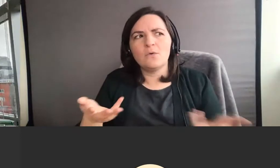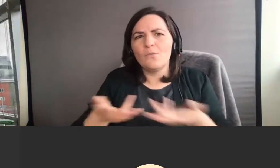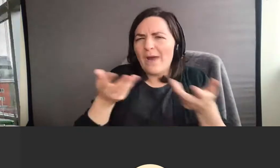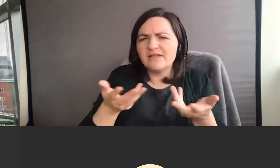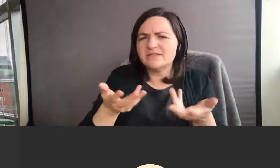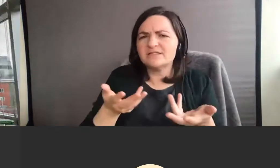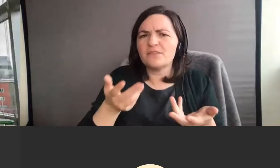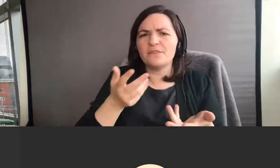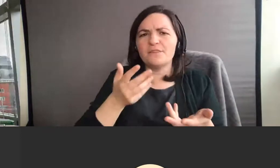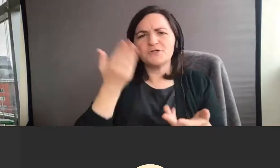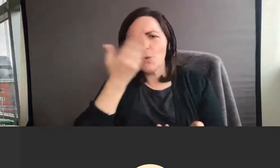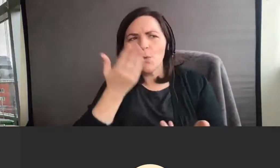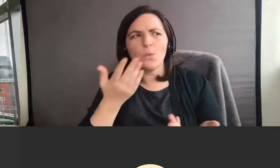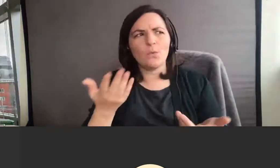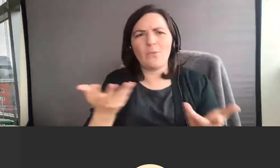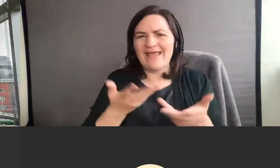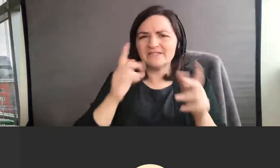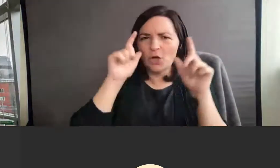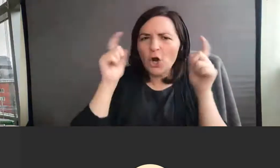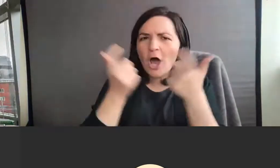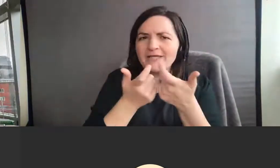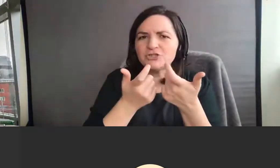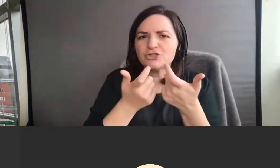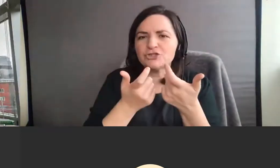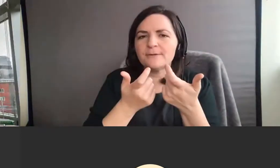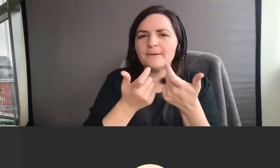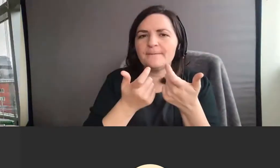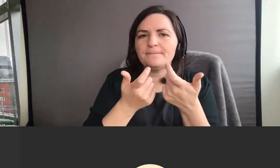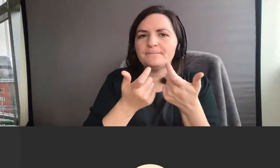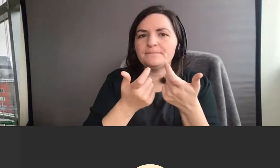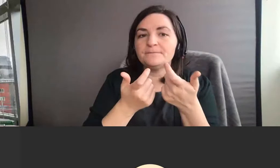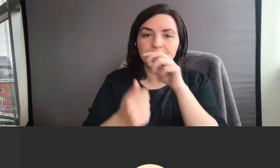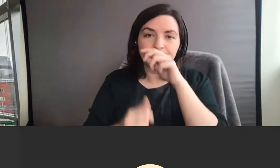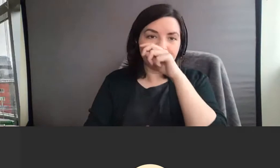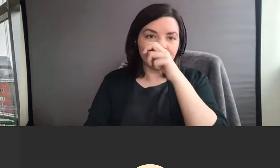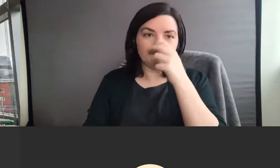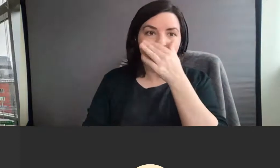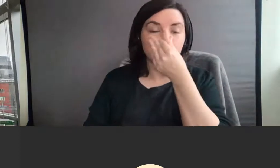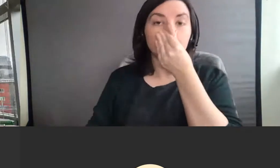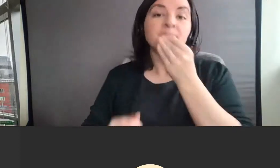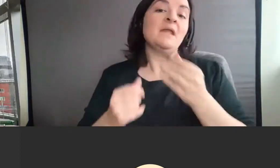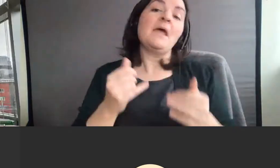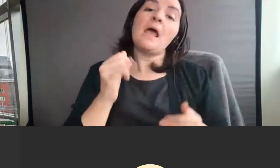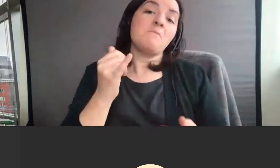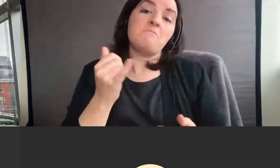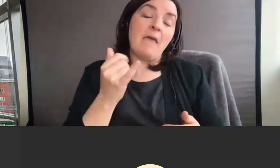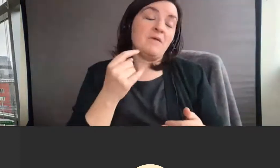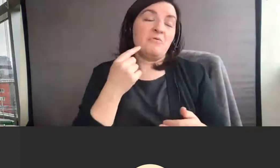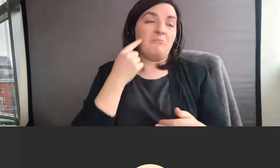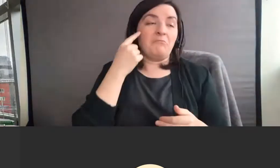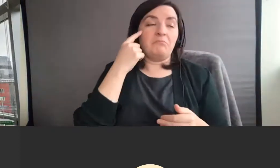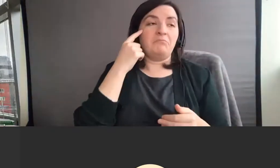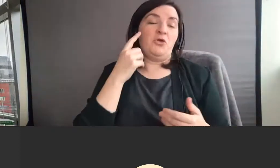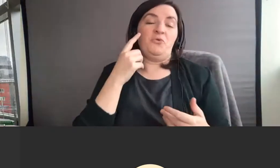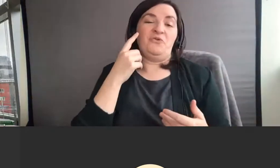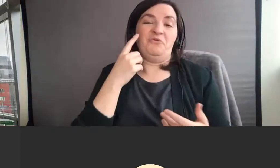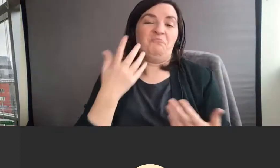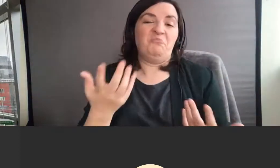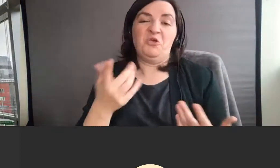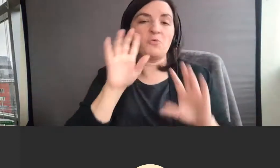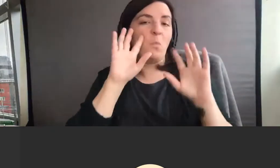are they? It might be that you're not thinking about a particular setting. So it might be that your